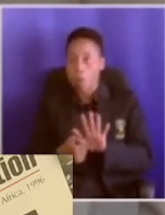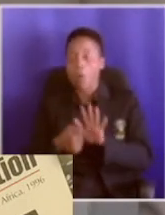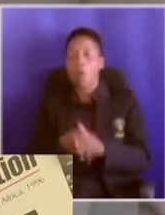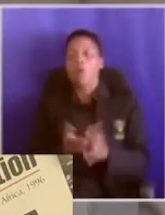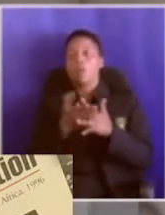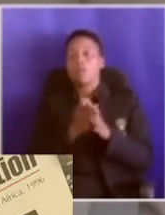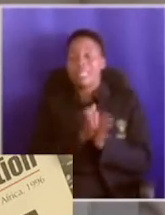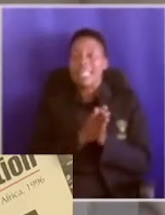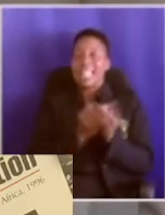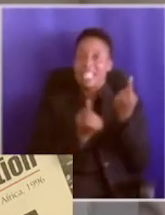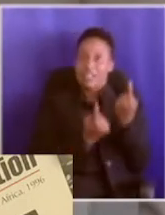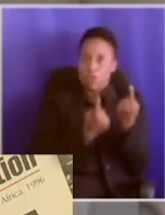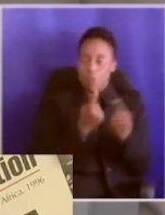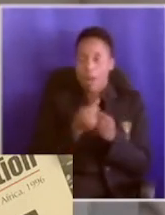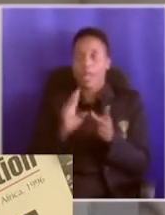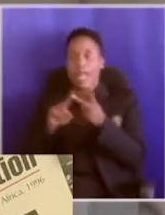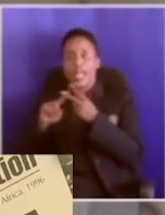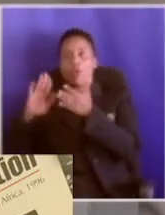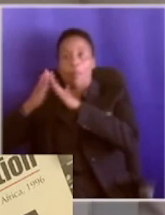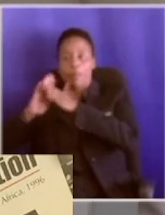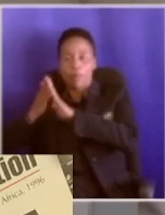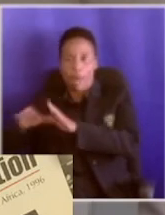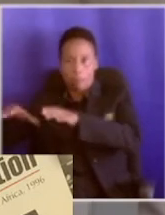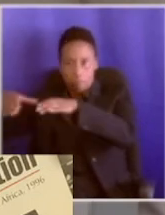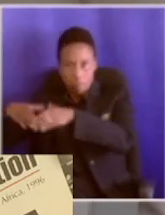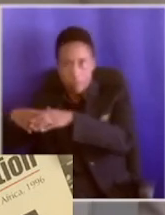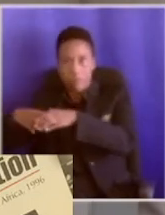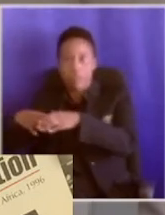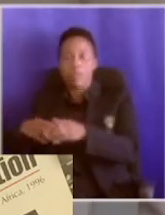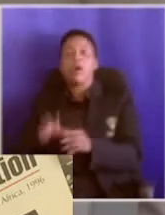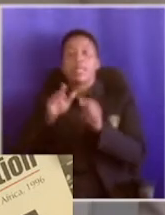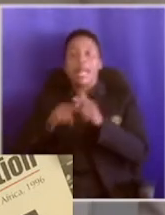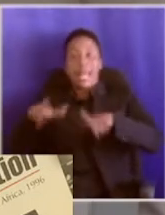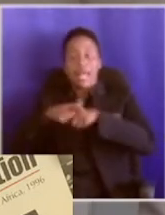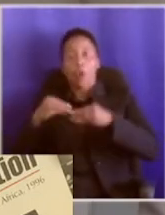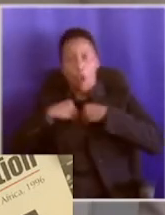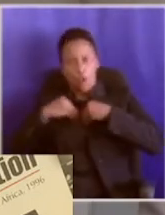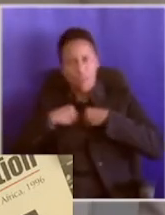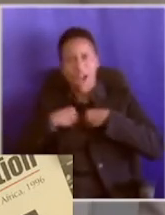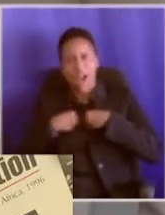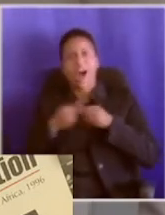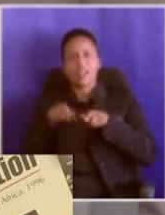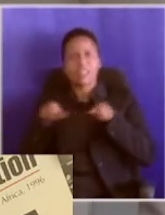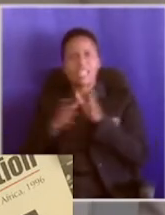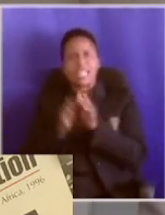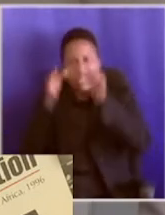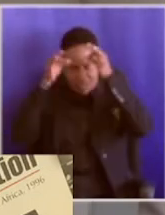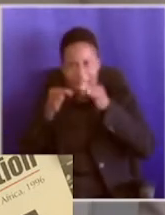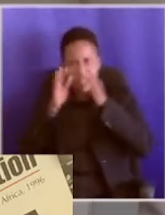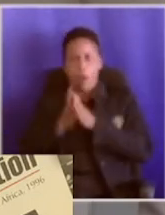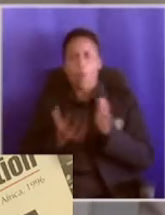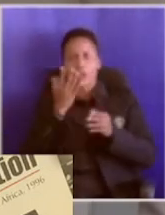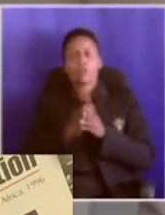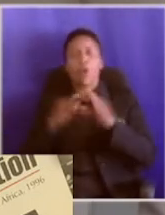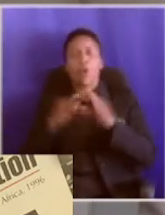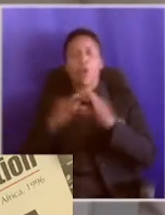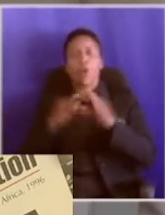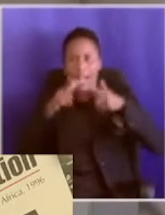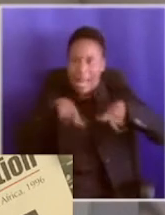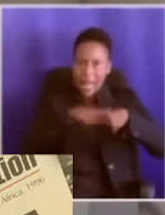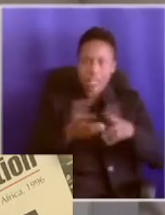communal title, as it would be up to the landowners to decide for themselves where they want to own the land, whether